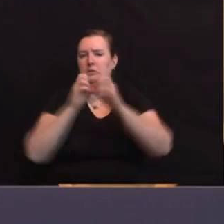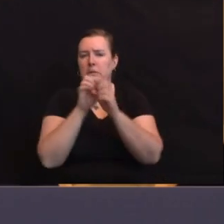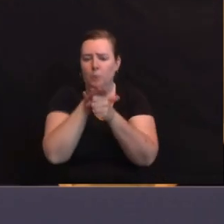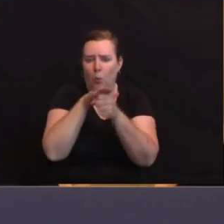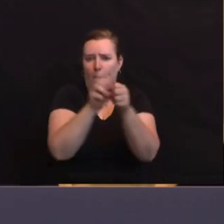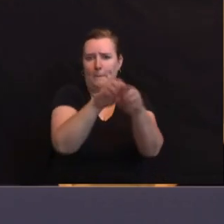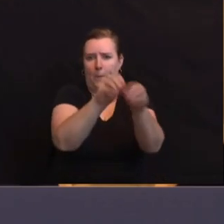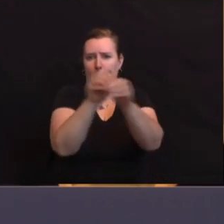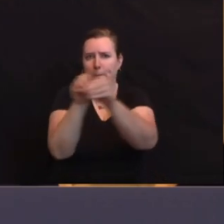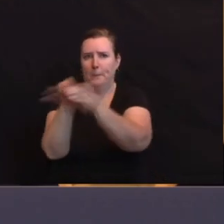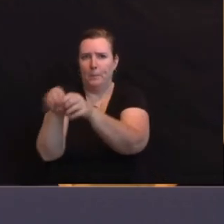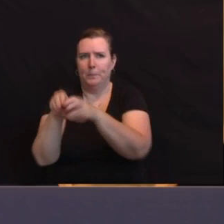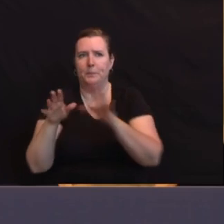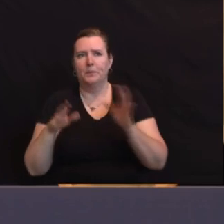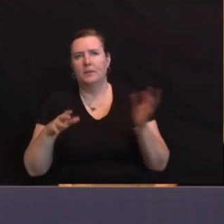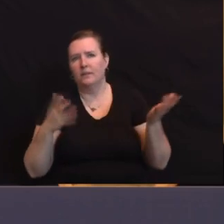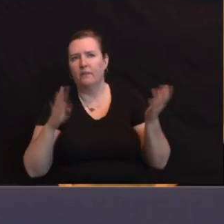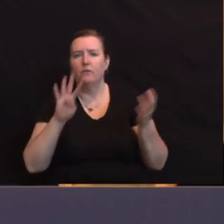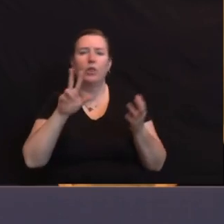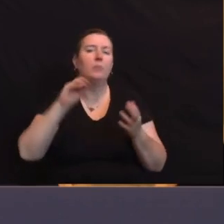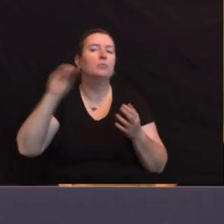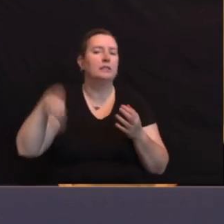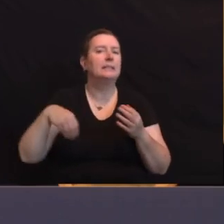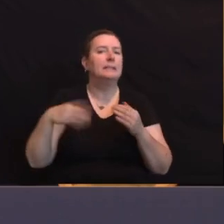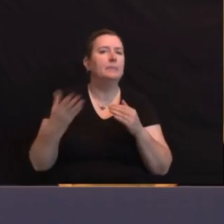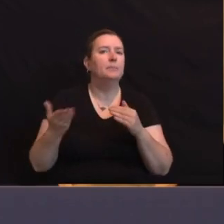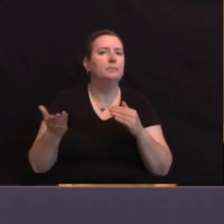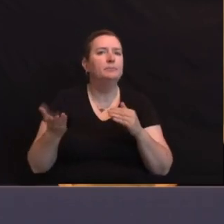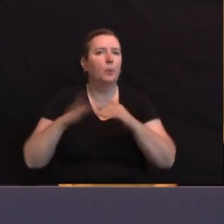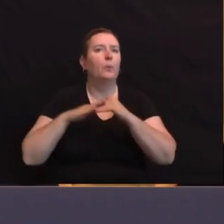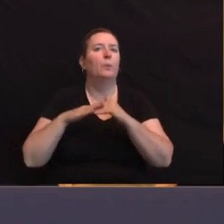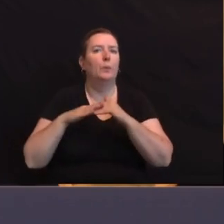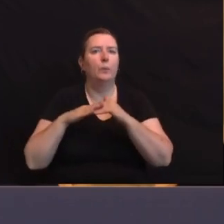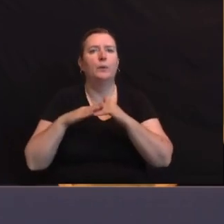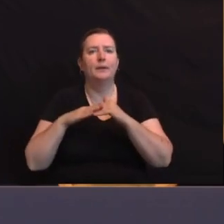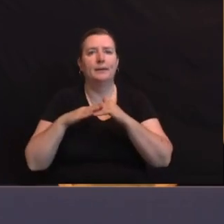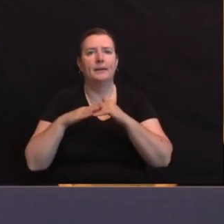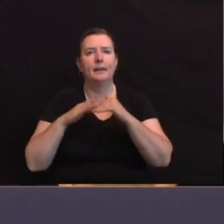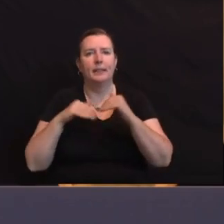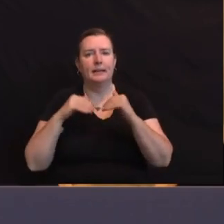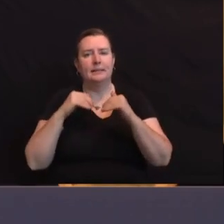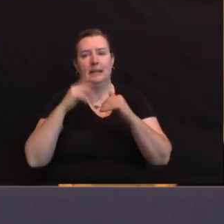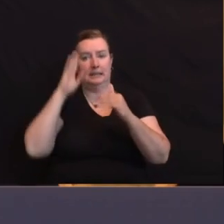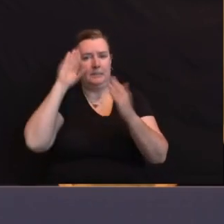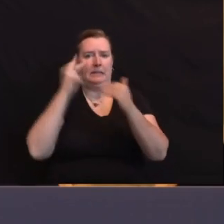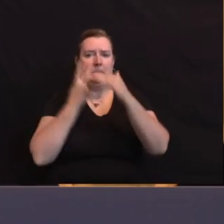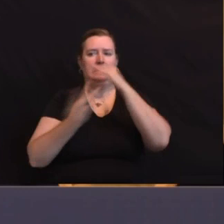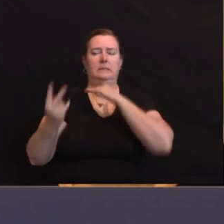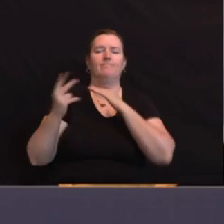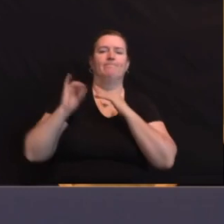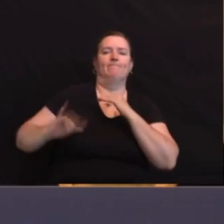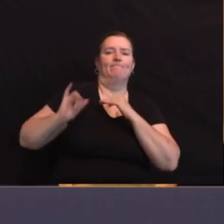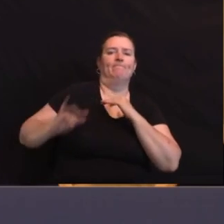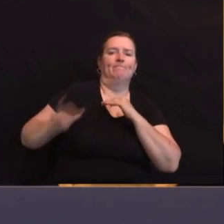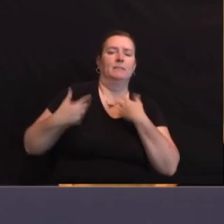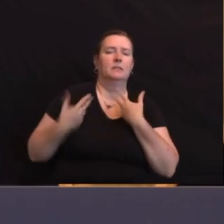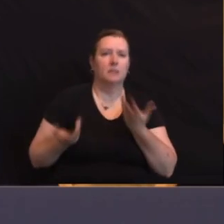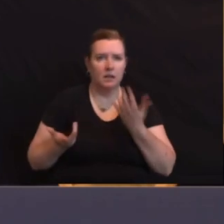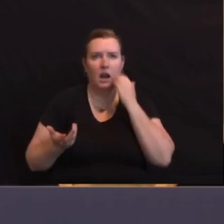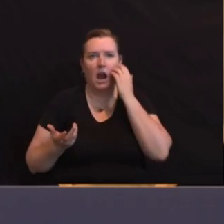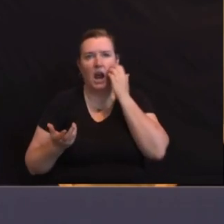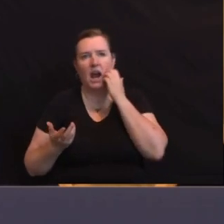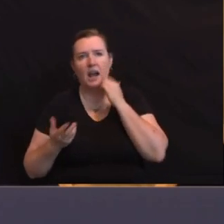on top of this that beyond what we expected, but let's say it's 25%, you still have 1,000 cases. And as I mentioned in